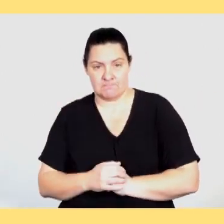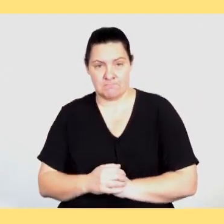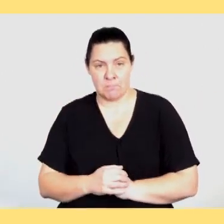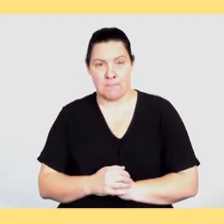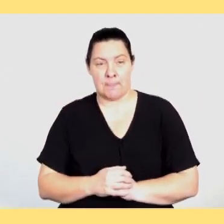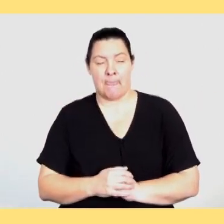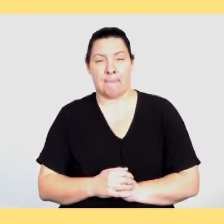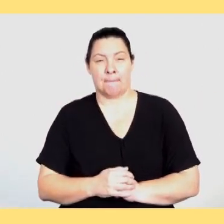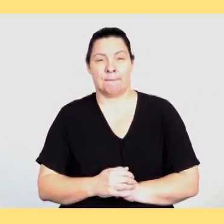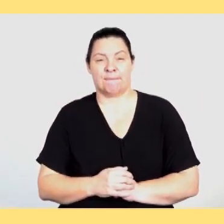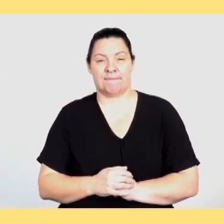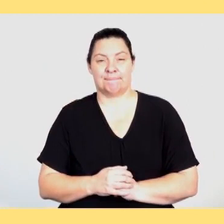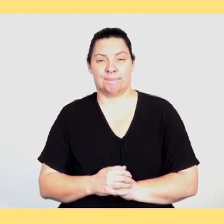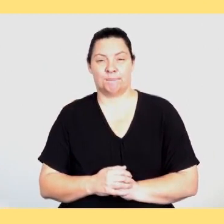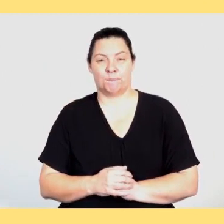12,500.